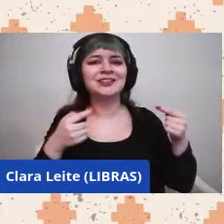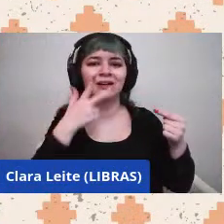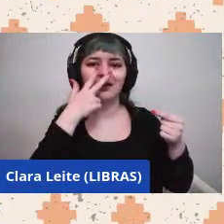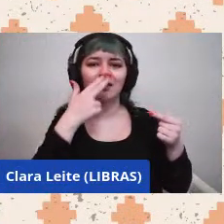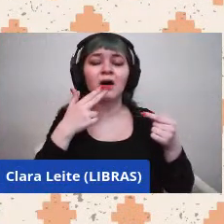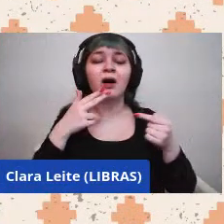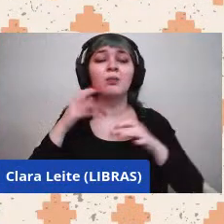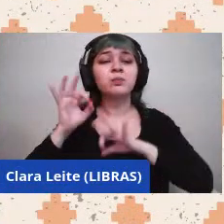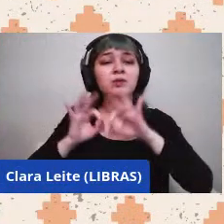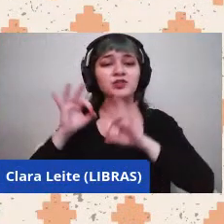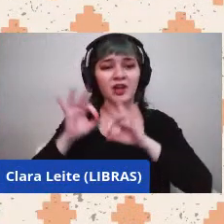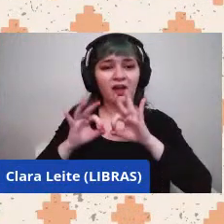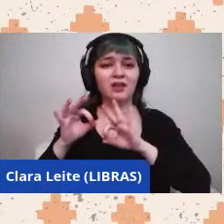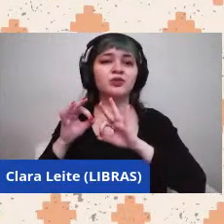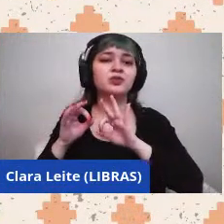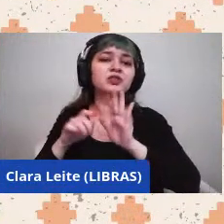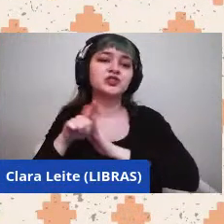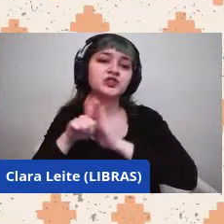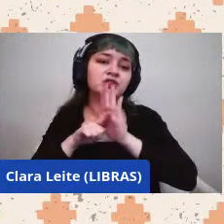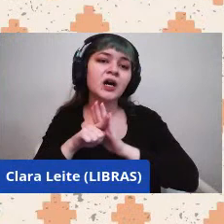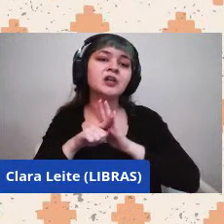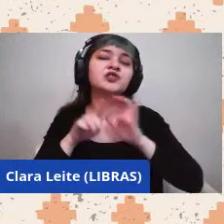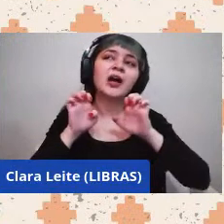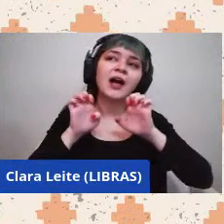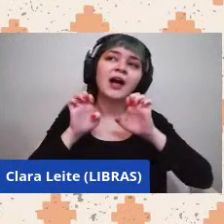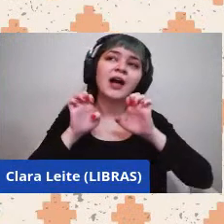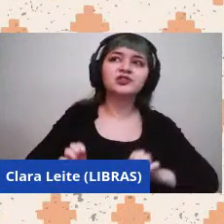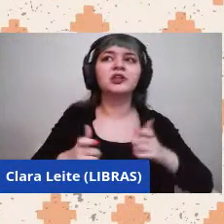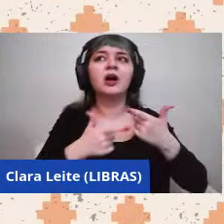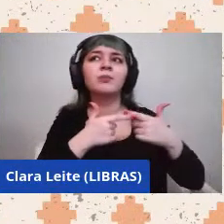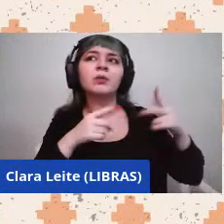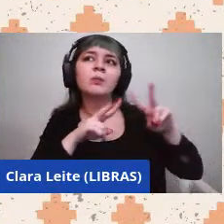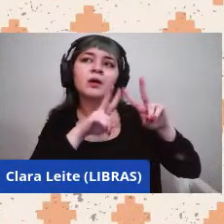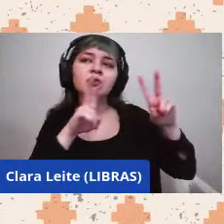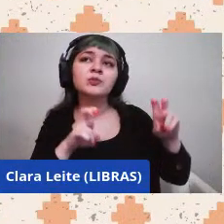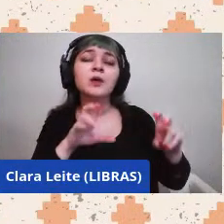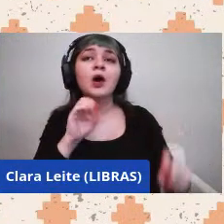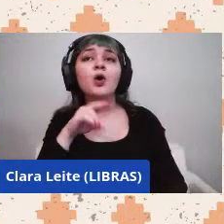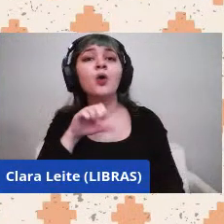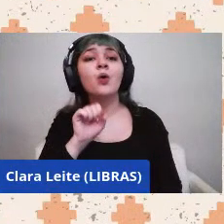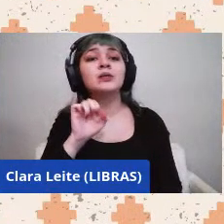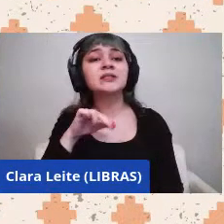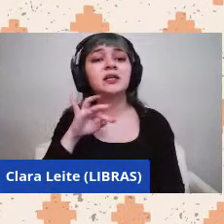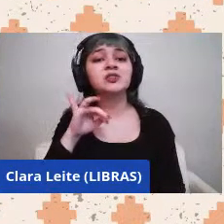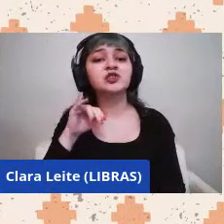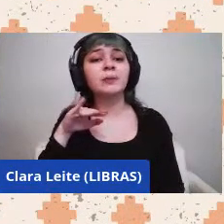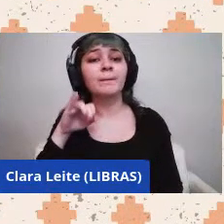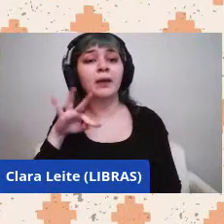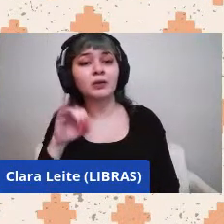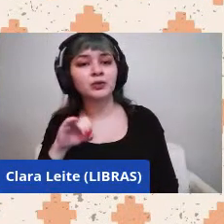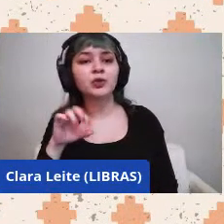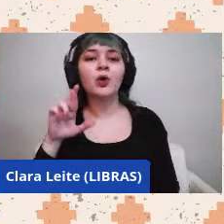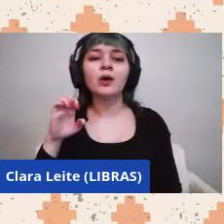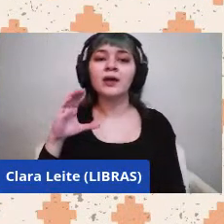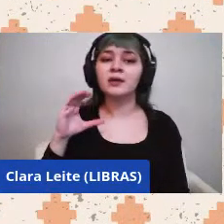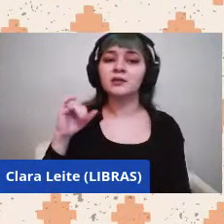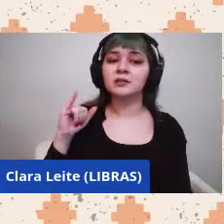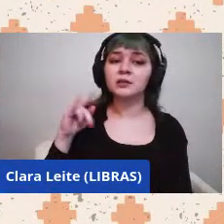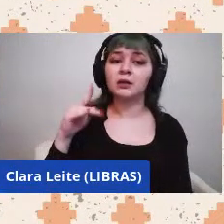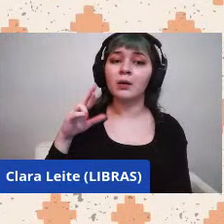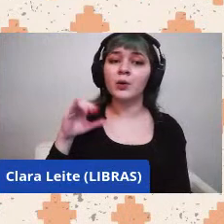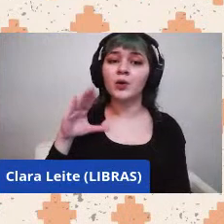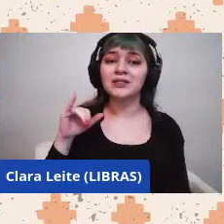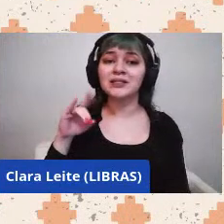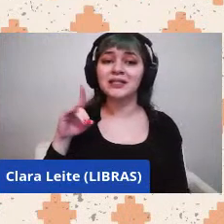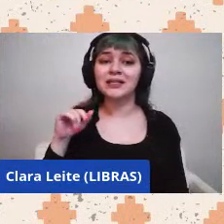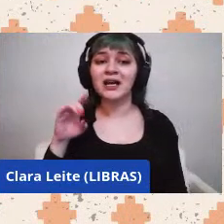and the ethics associated with that, issues around informed consent and reciprocity, issues around identity,